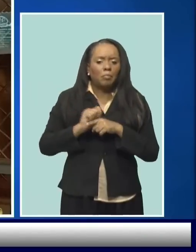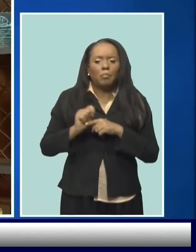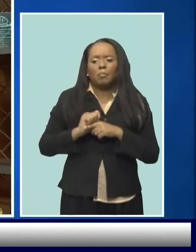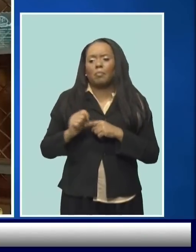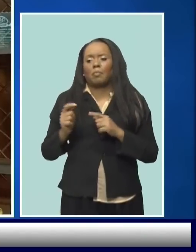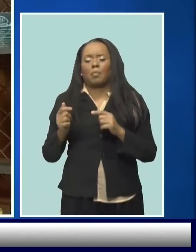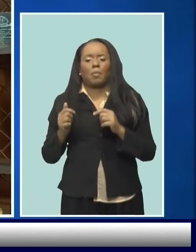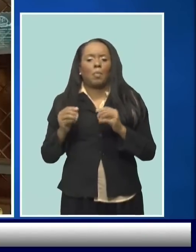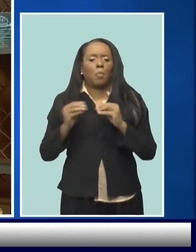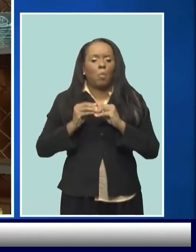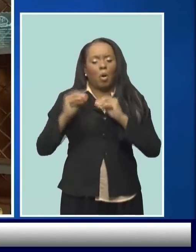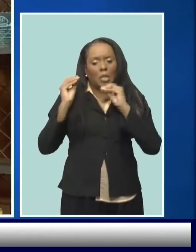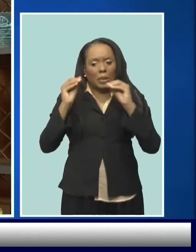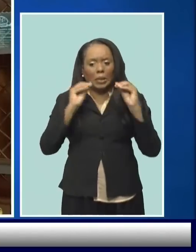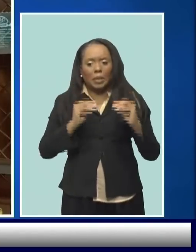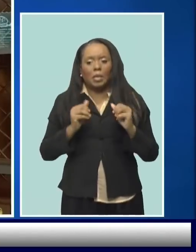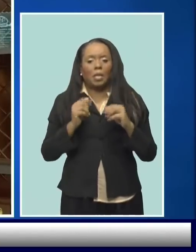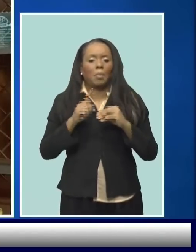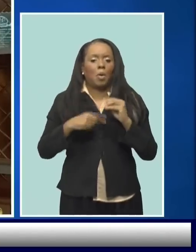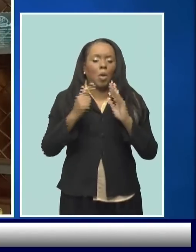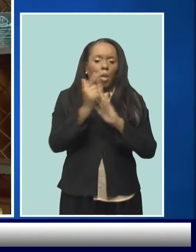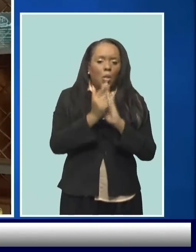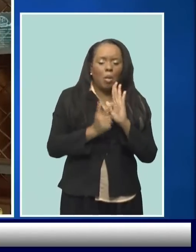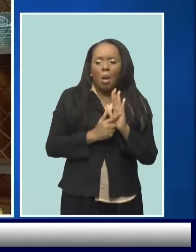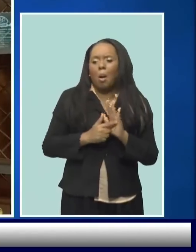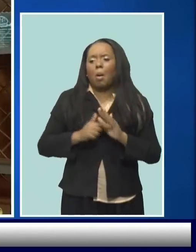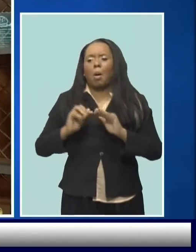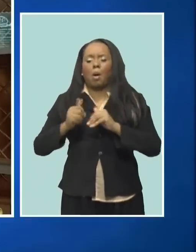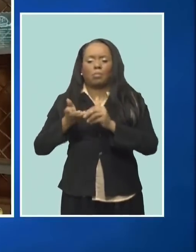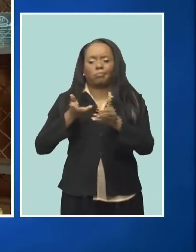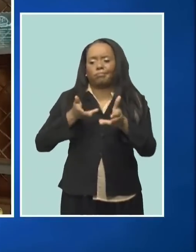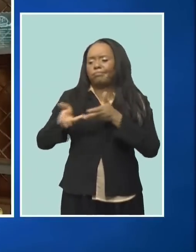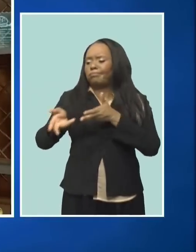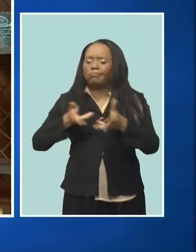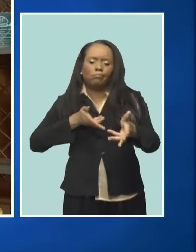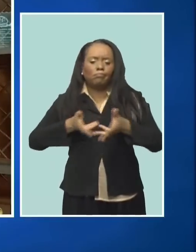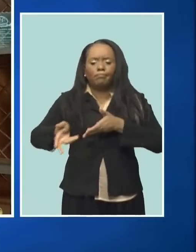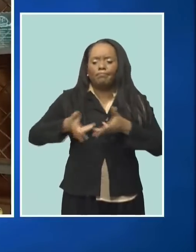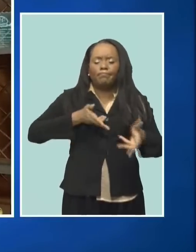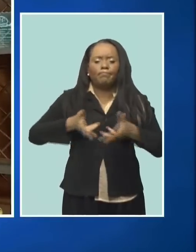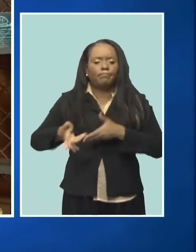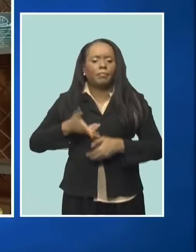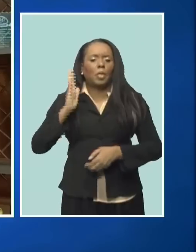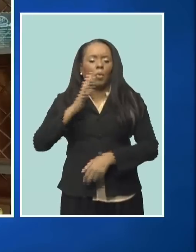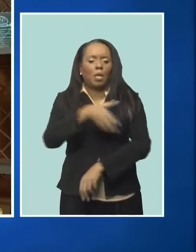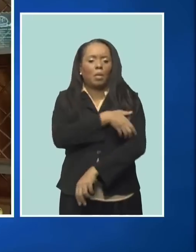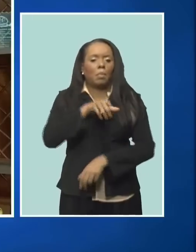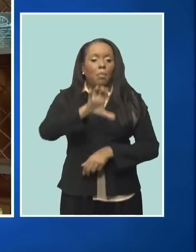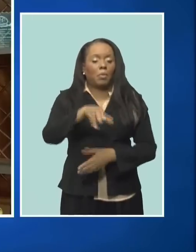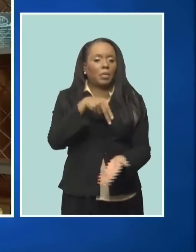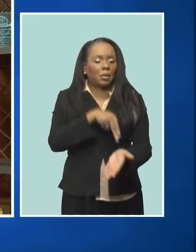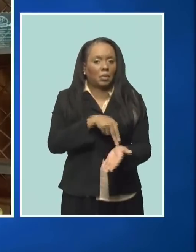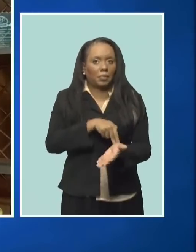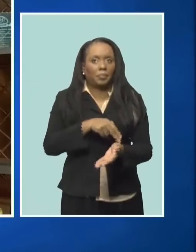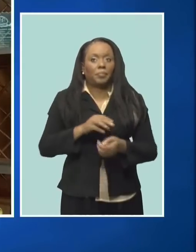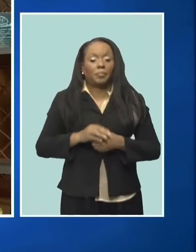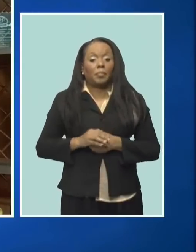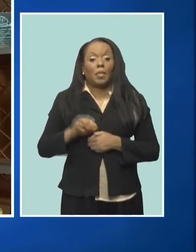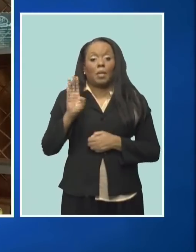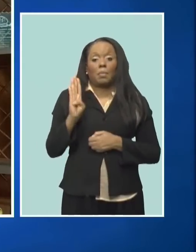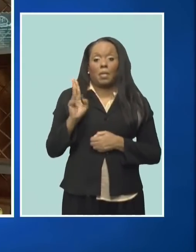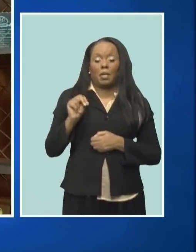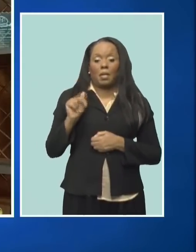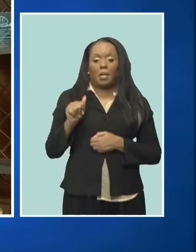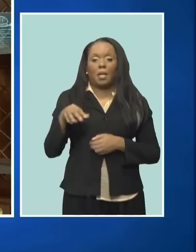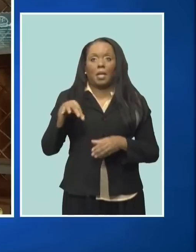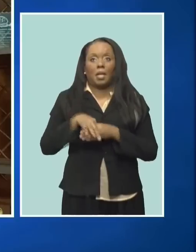industrial relations, law, and negotiation will empower nurses. With BNA's election